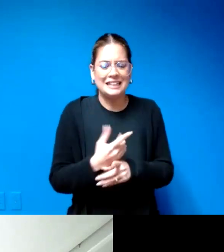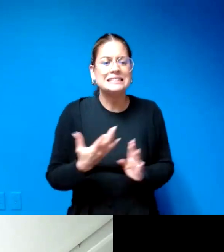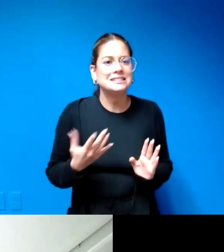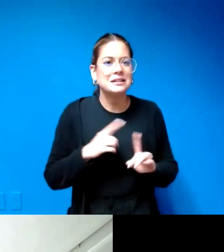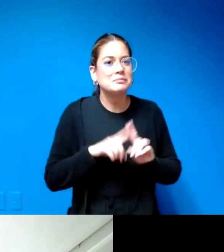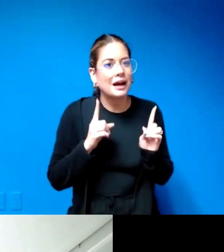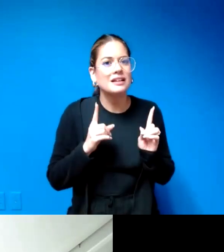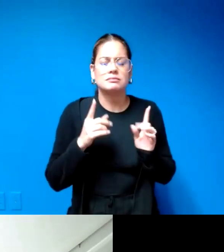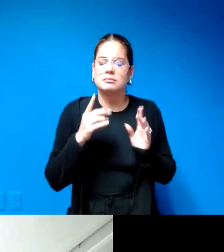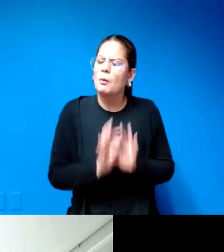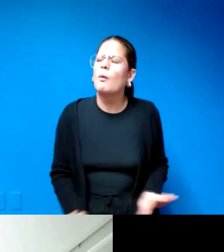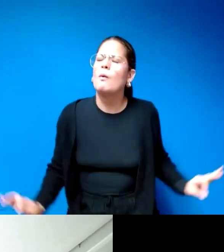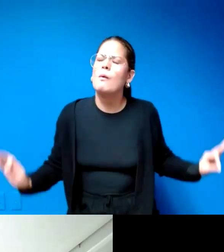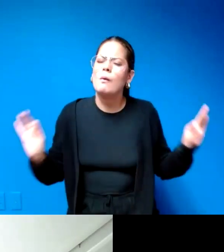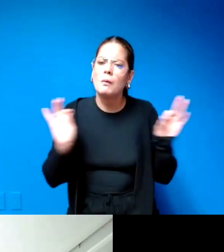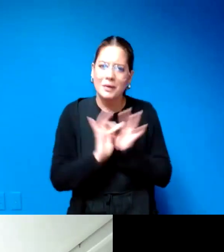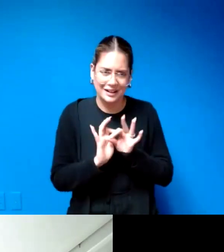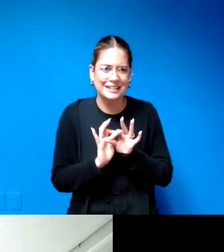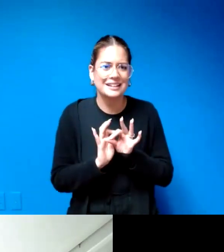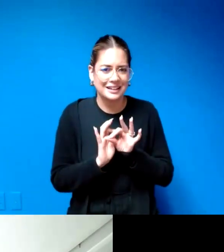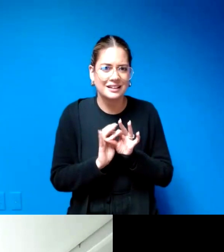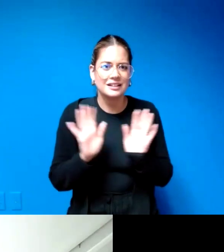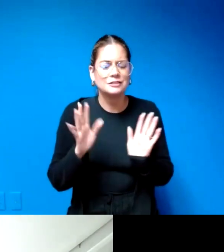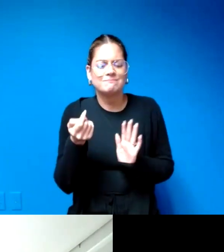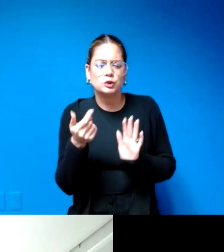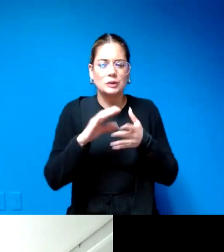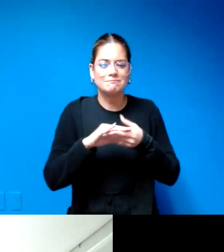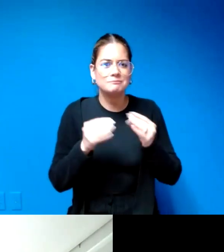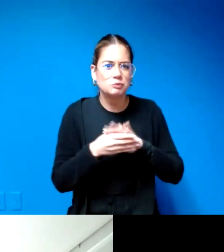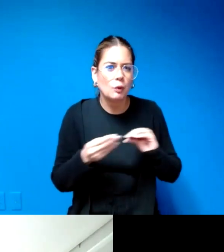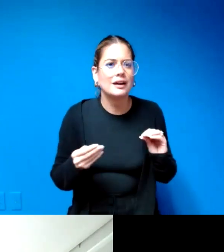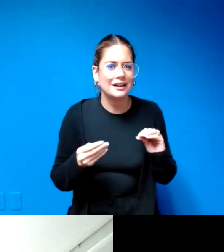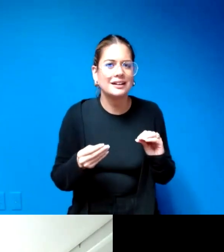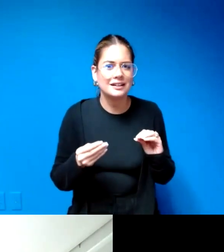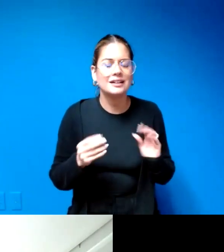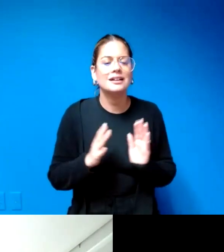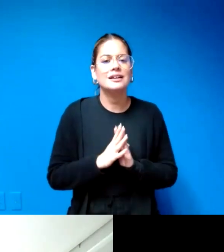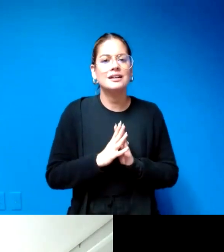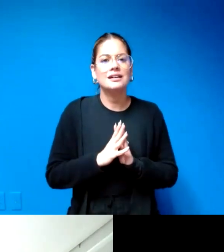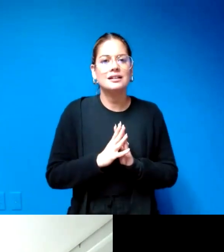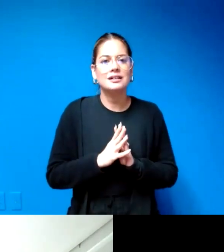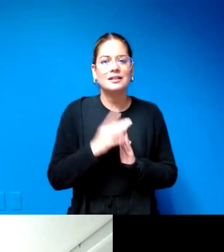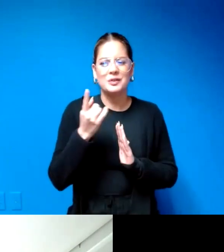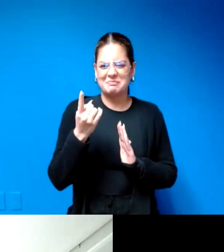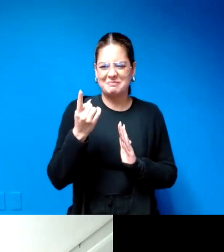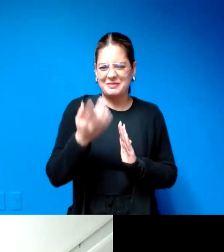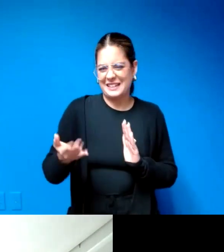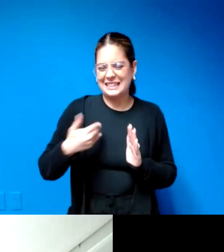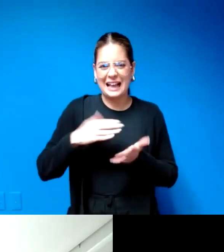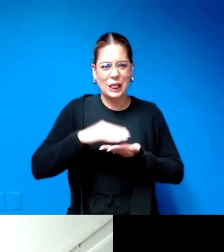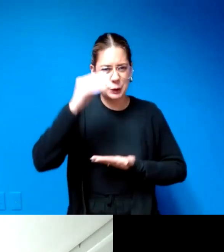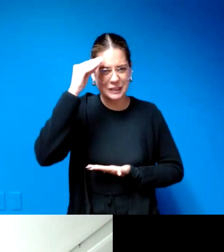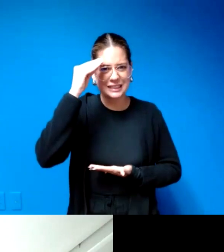it's so critical. Just a little story example that I will give. One of the things I learned kind